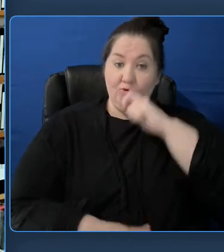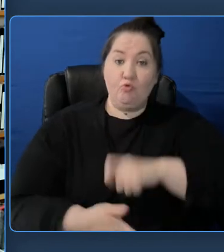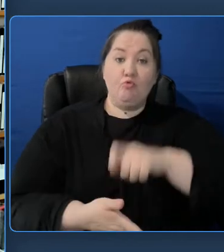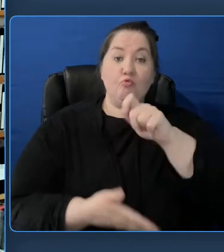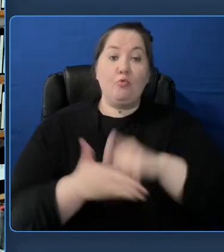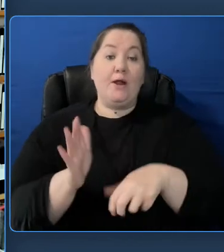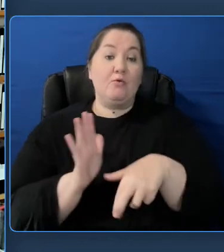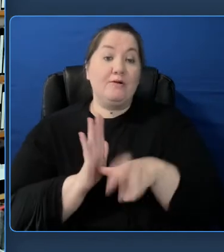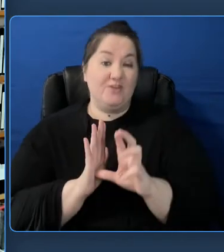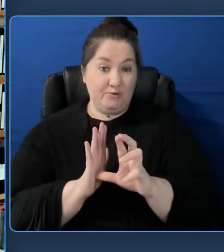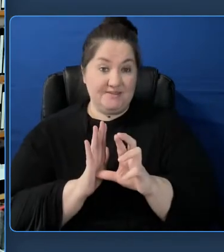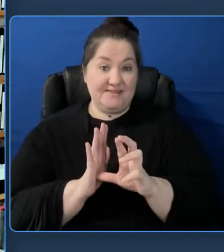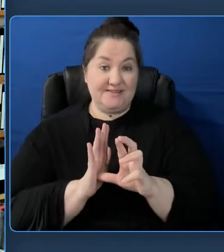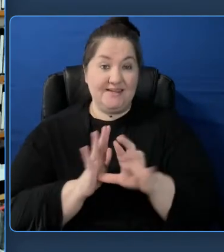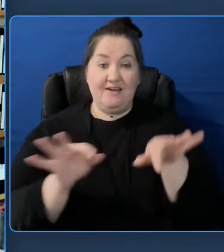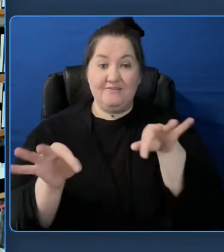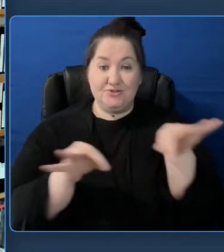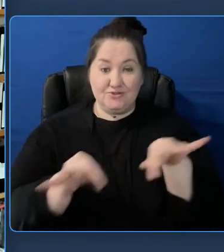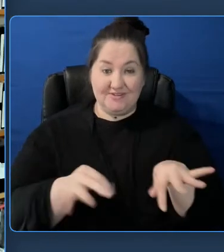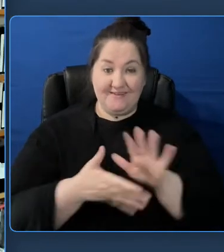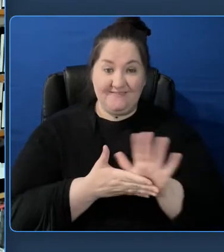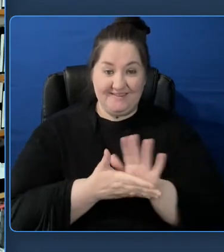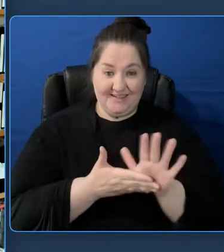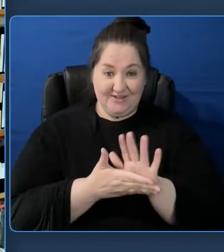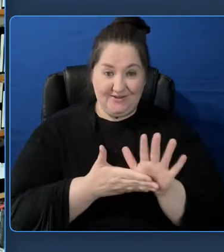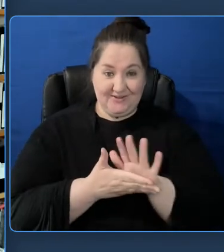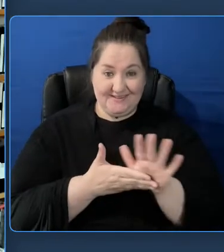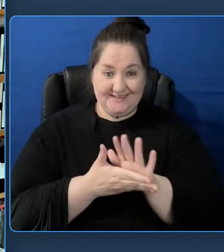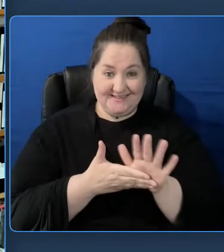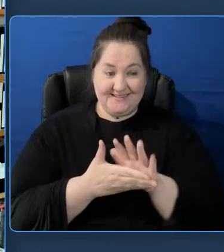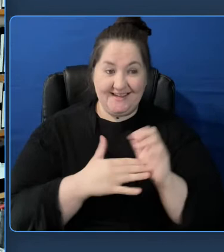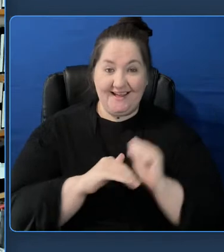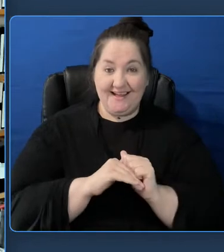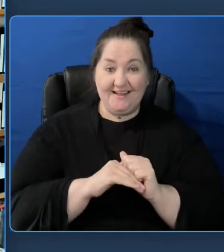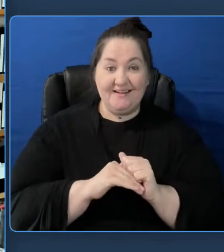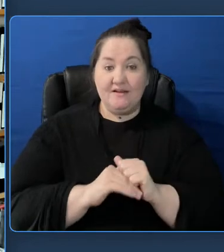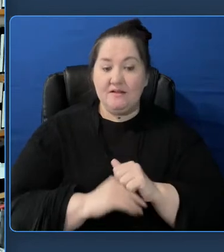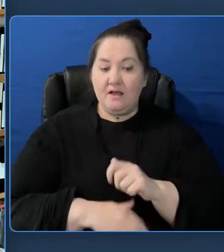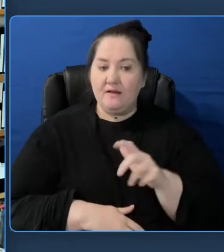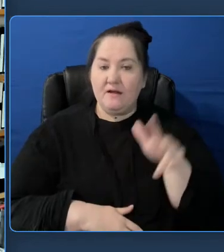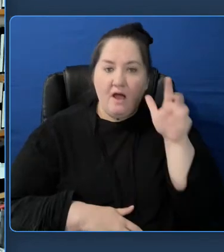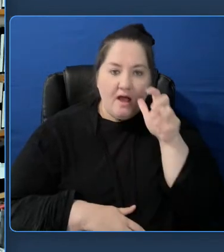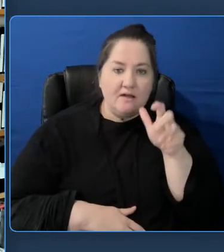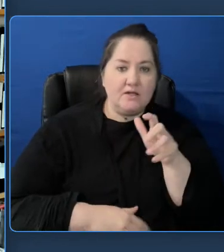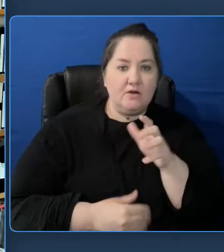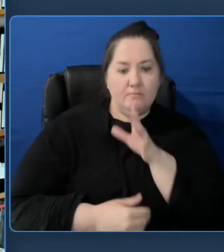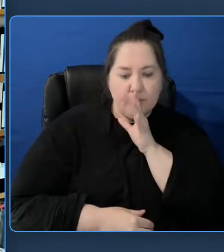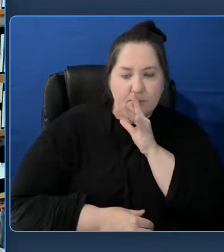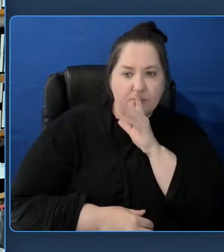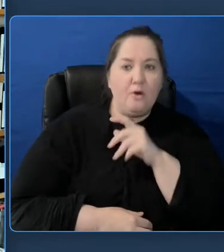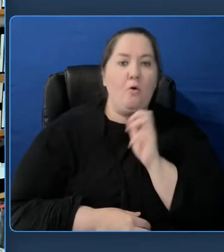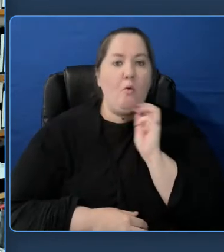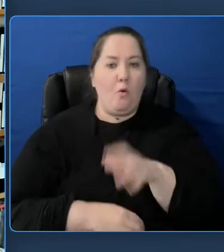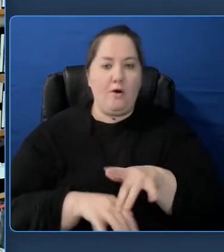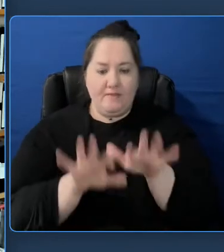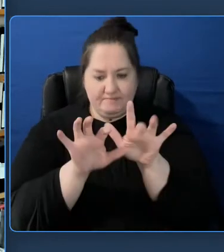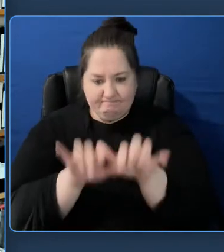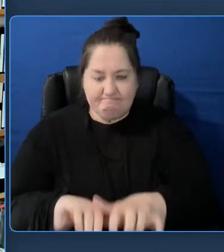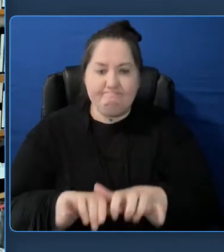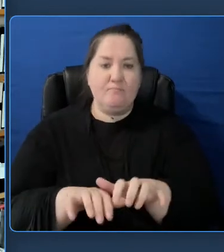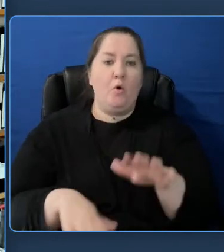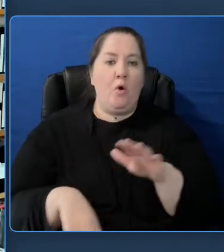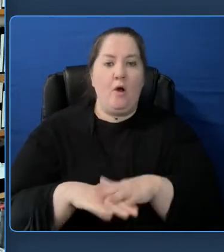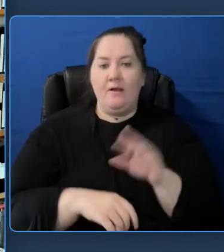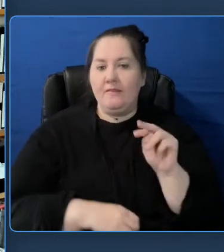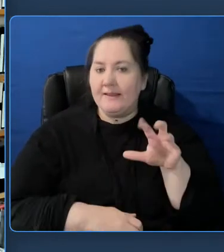write reviews of described videos. They send it in an audio file, or they type something out over